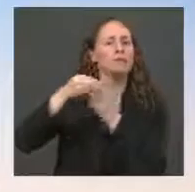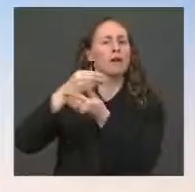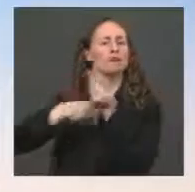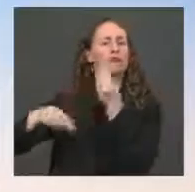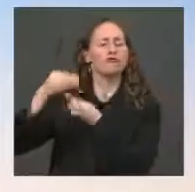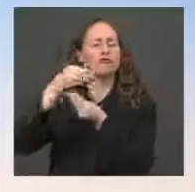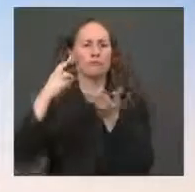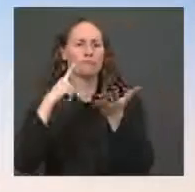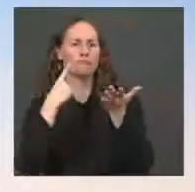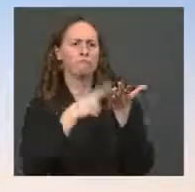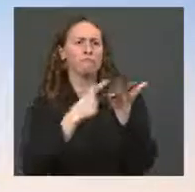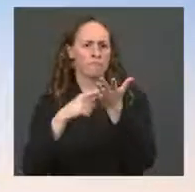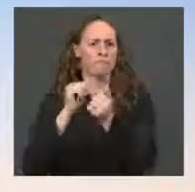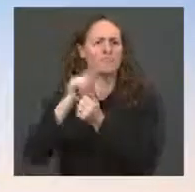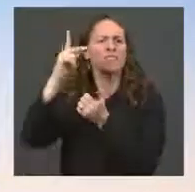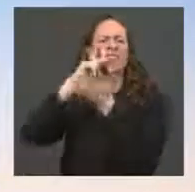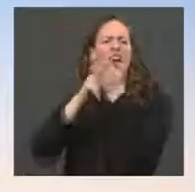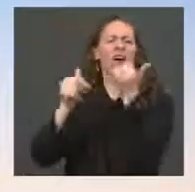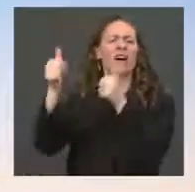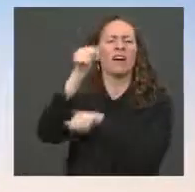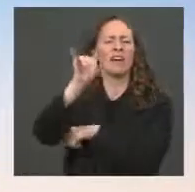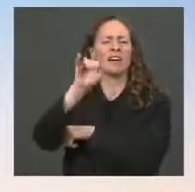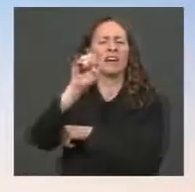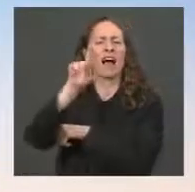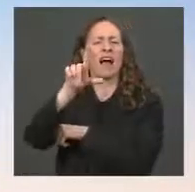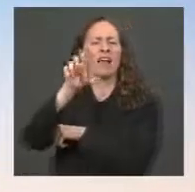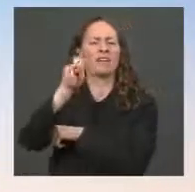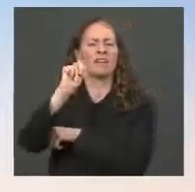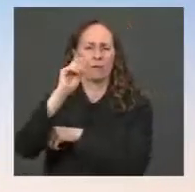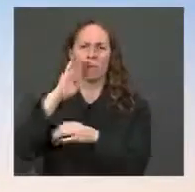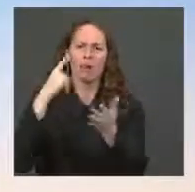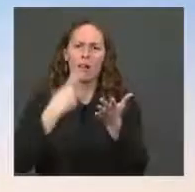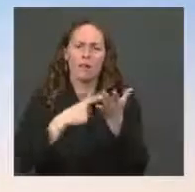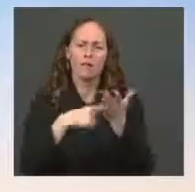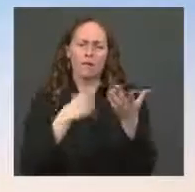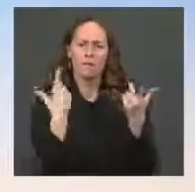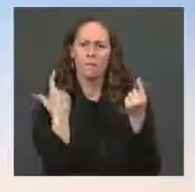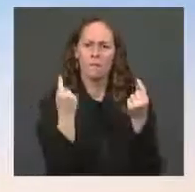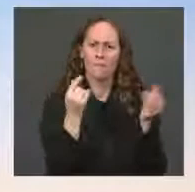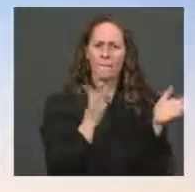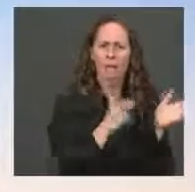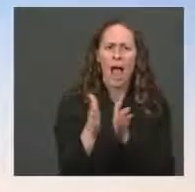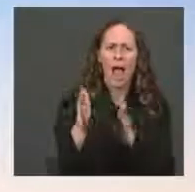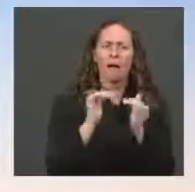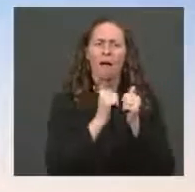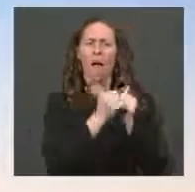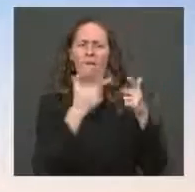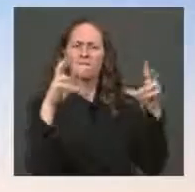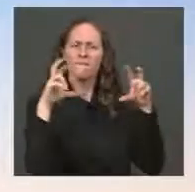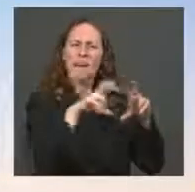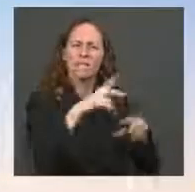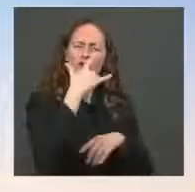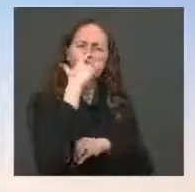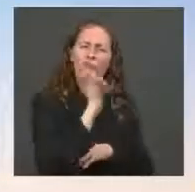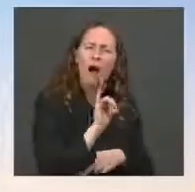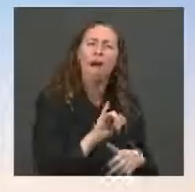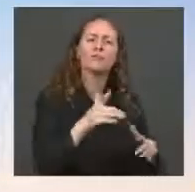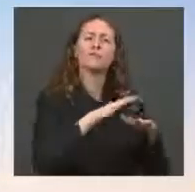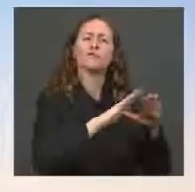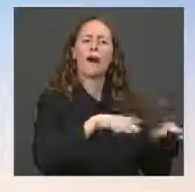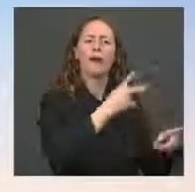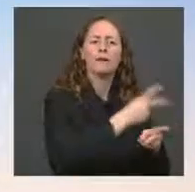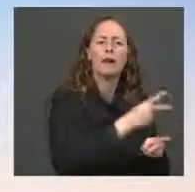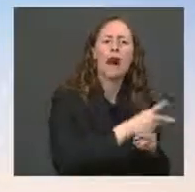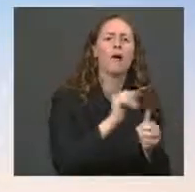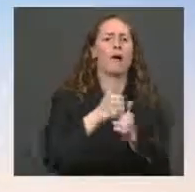and make the case for the Biden-Harris administration's proposed investments in child care that will benefit women, children, and working families. They